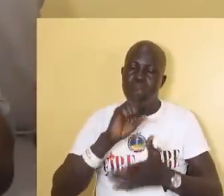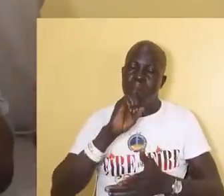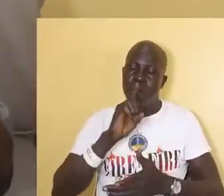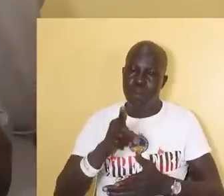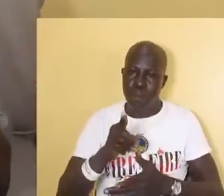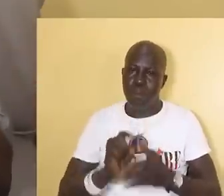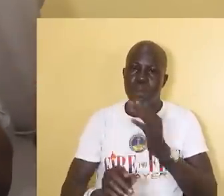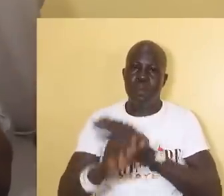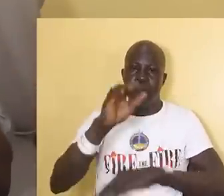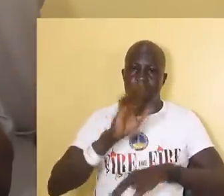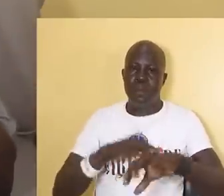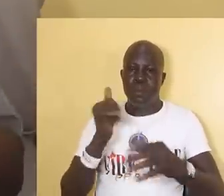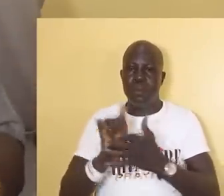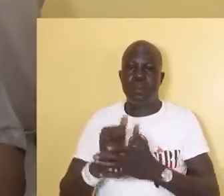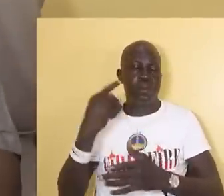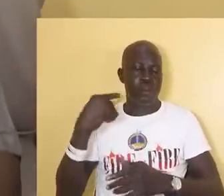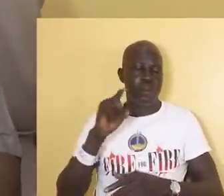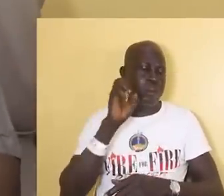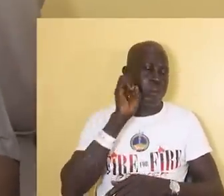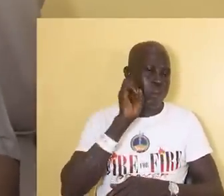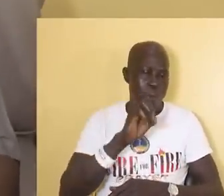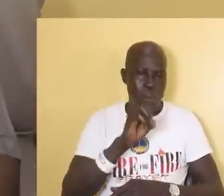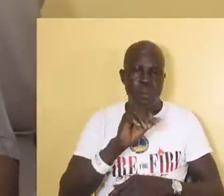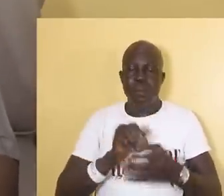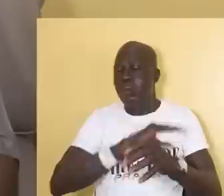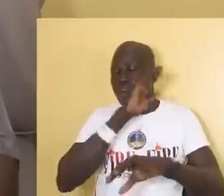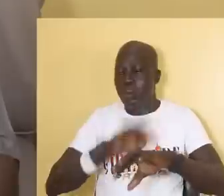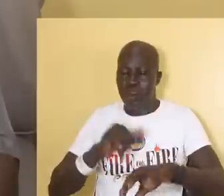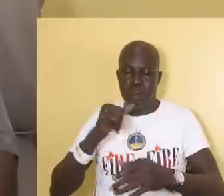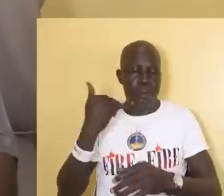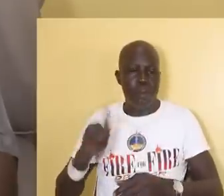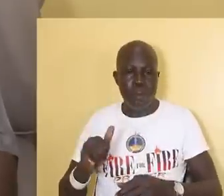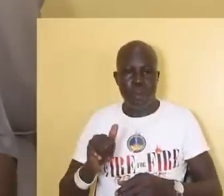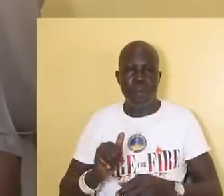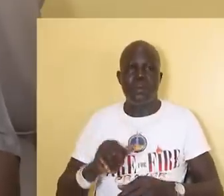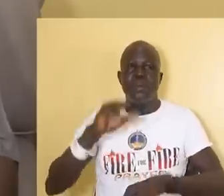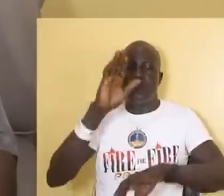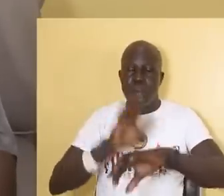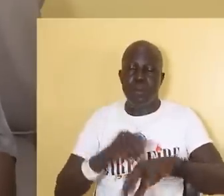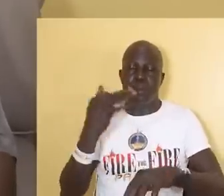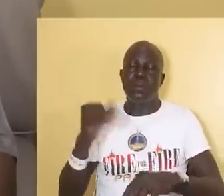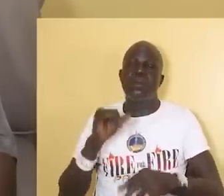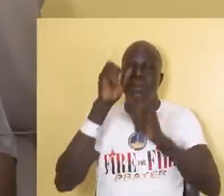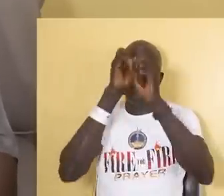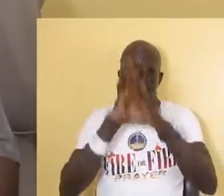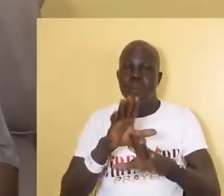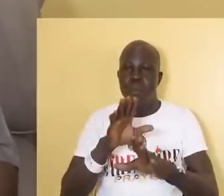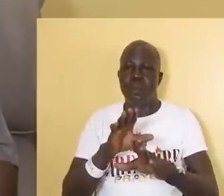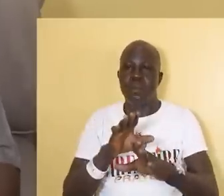it's true that God called me in His calling that will call